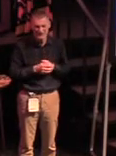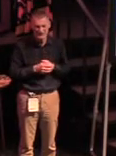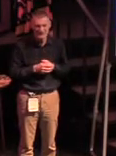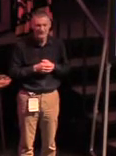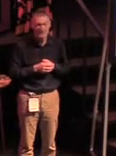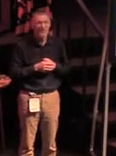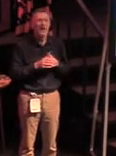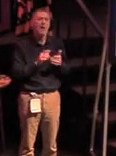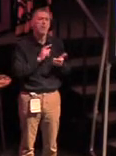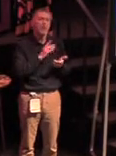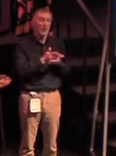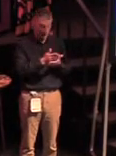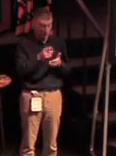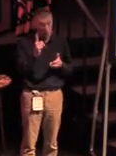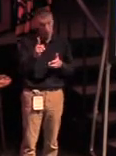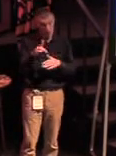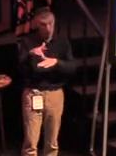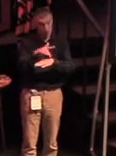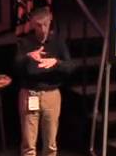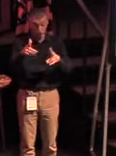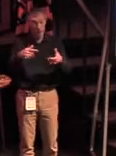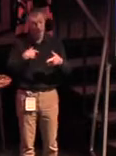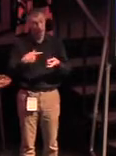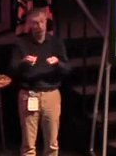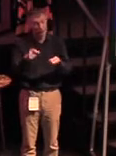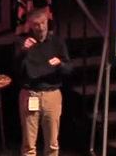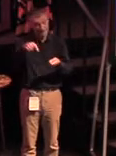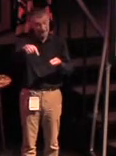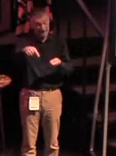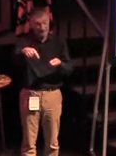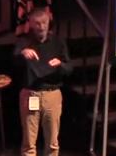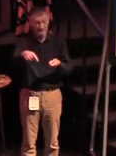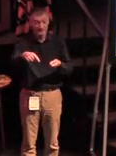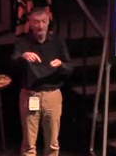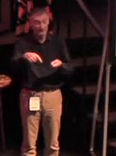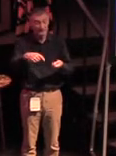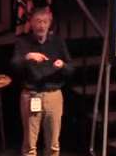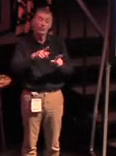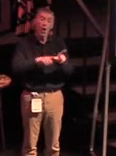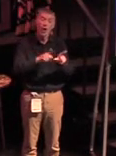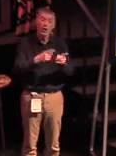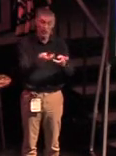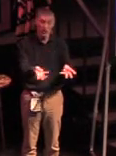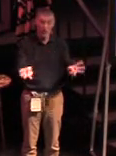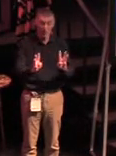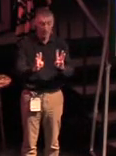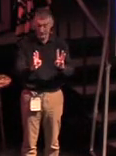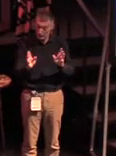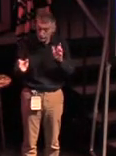We were producing a show, and I would cast the young ensemble. And